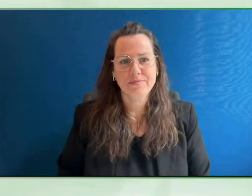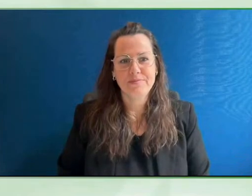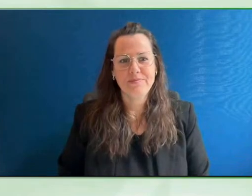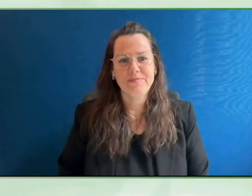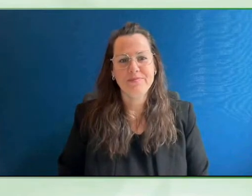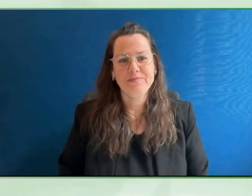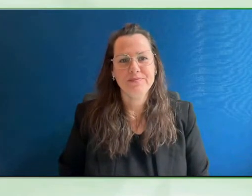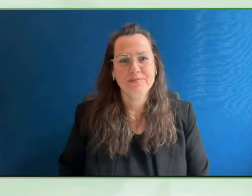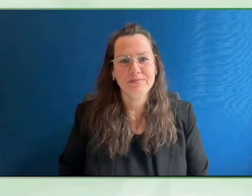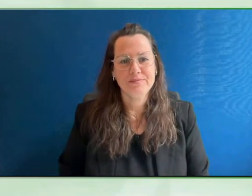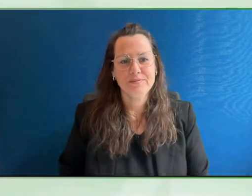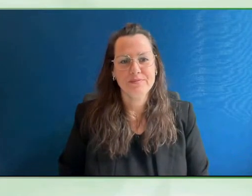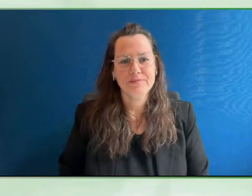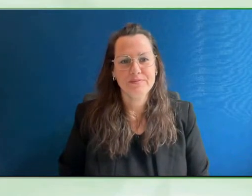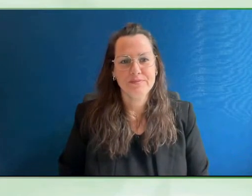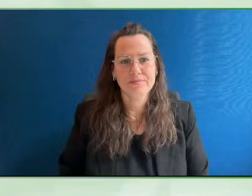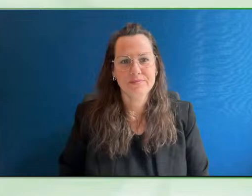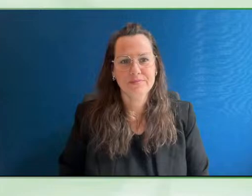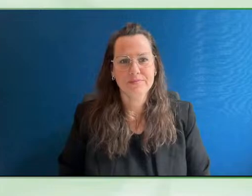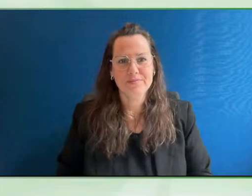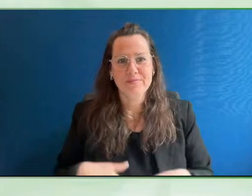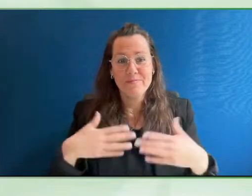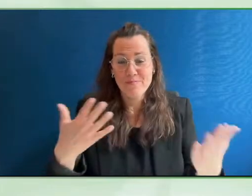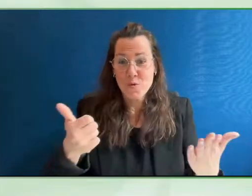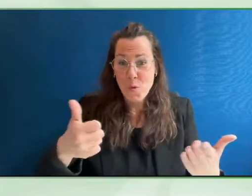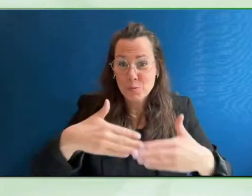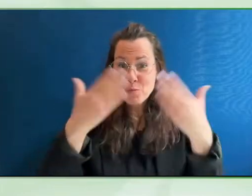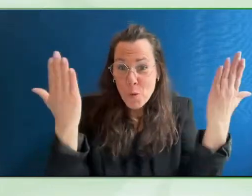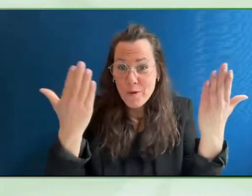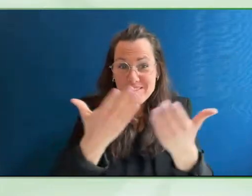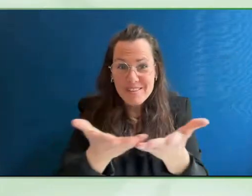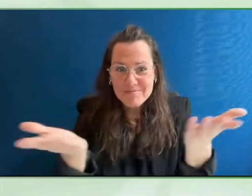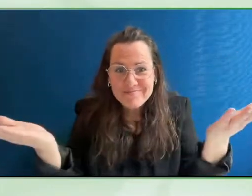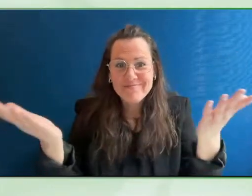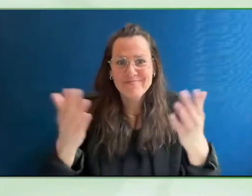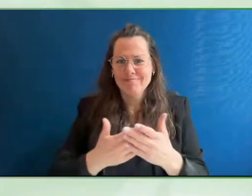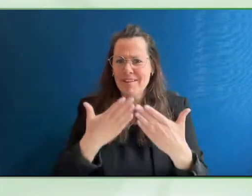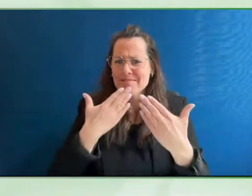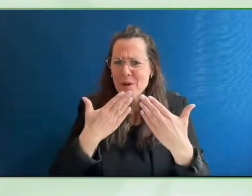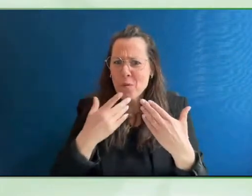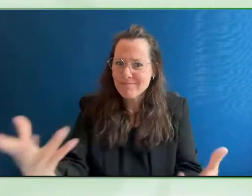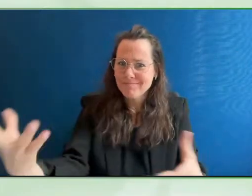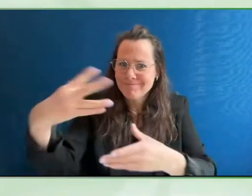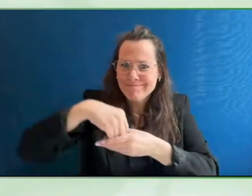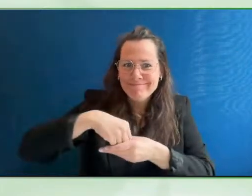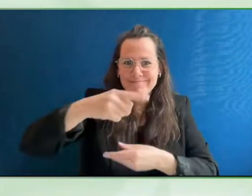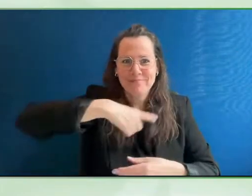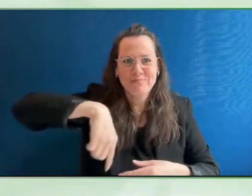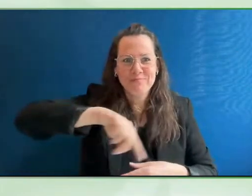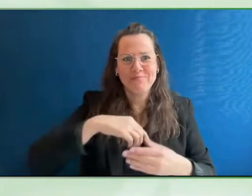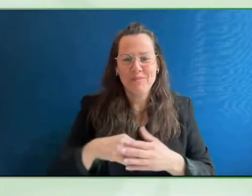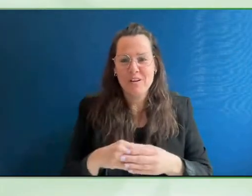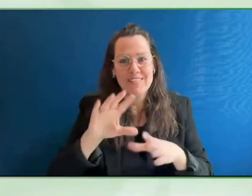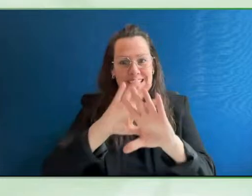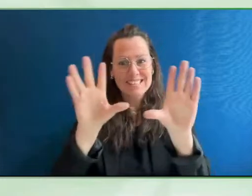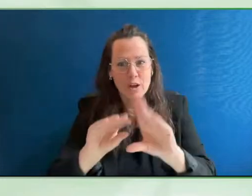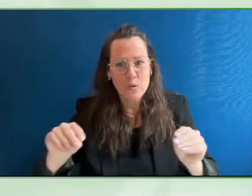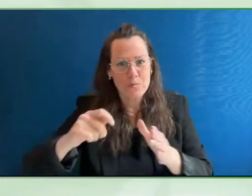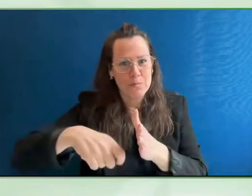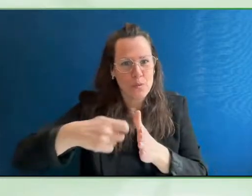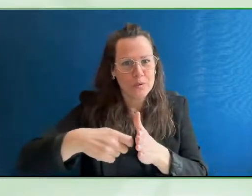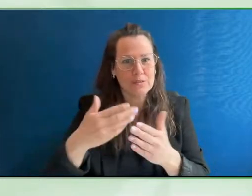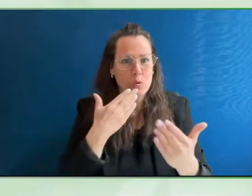Good morning, everyone. Thank you so much for joining us at the Zero Conference, both here and virtually from home. My name is